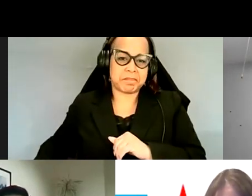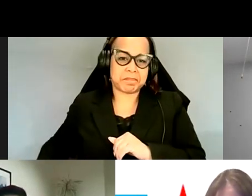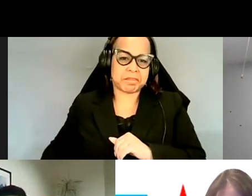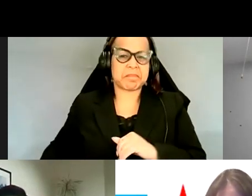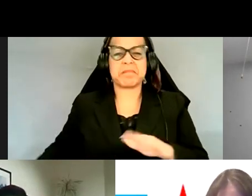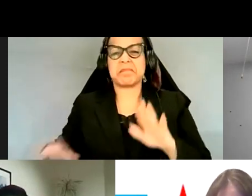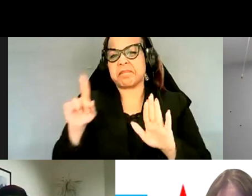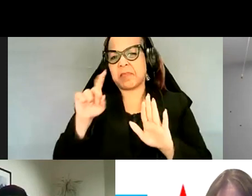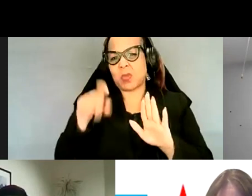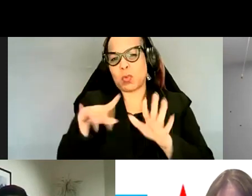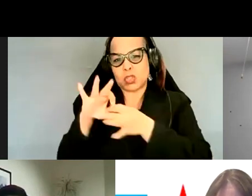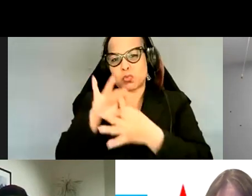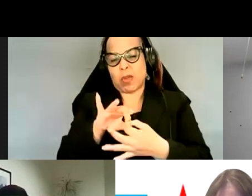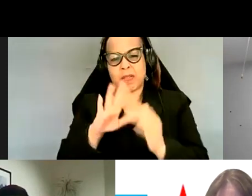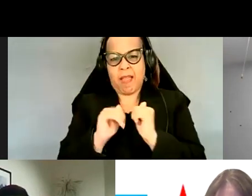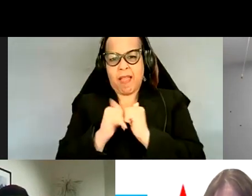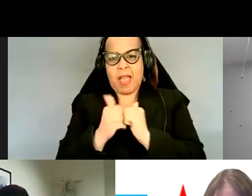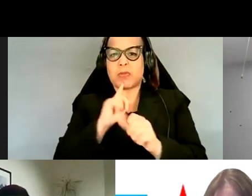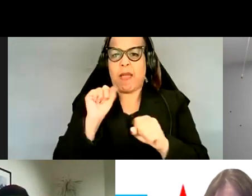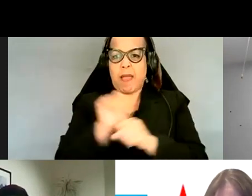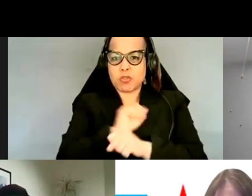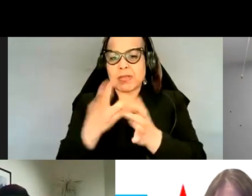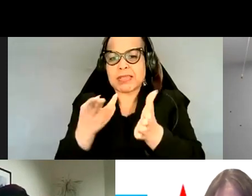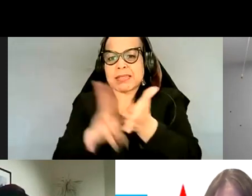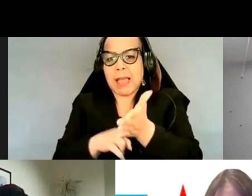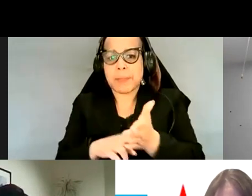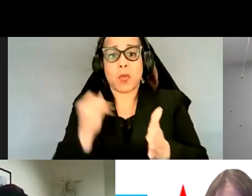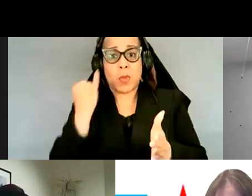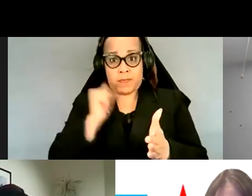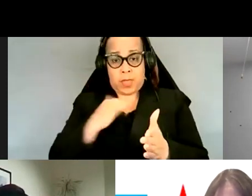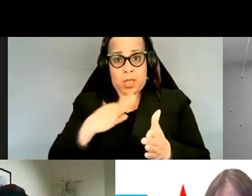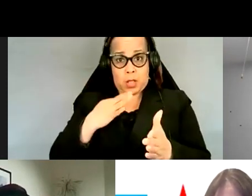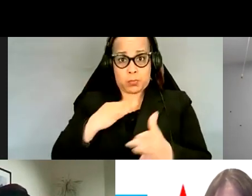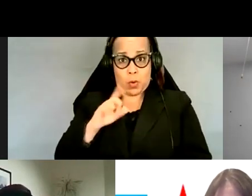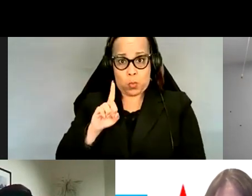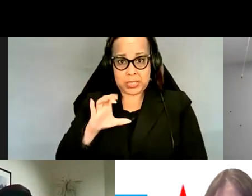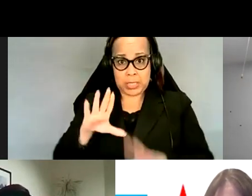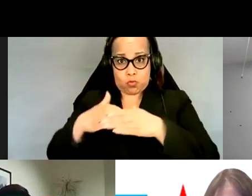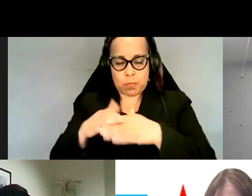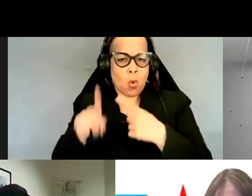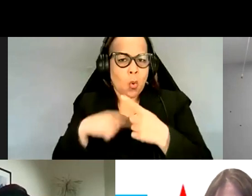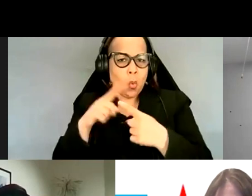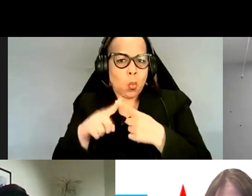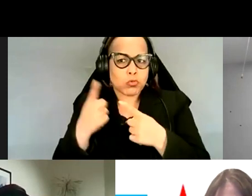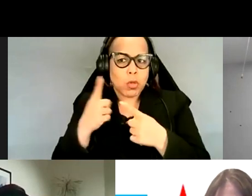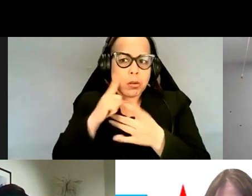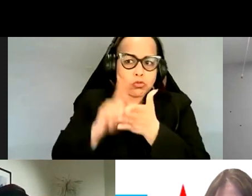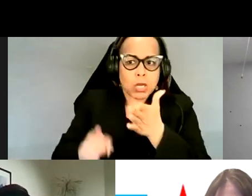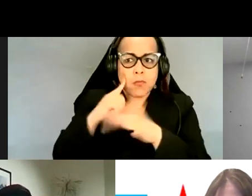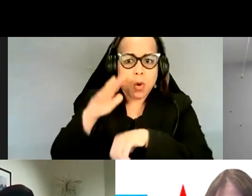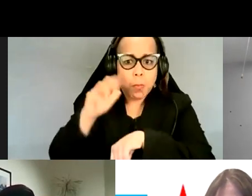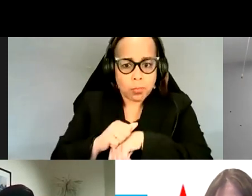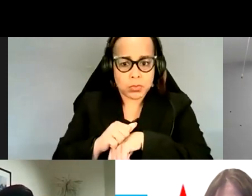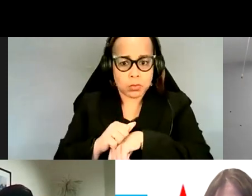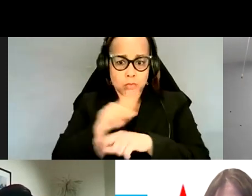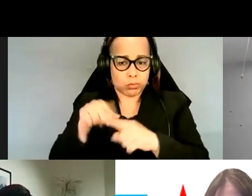Now, some questions around logistically how to actually sign up. So if you're eligible in 1C, when do you start checking for appointments? And are you going to